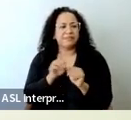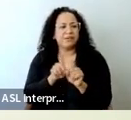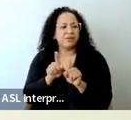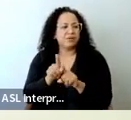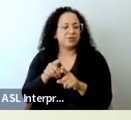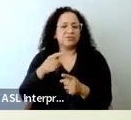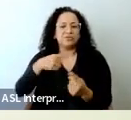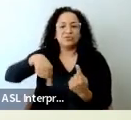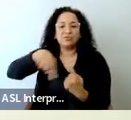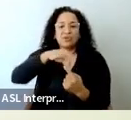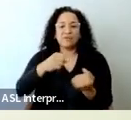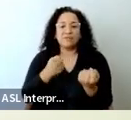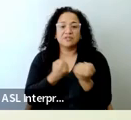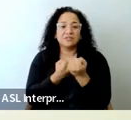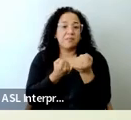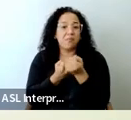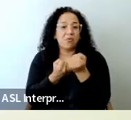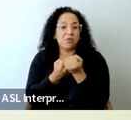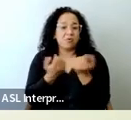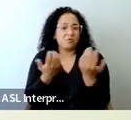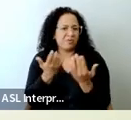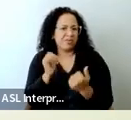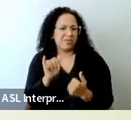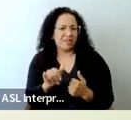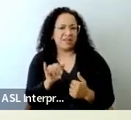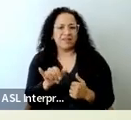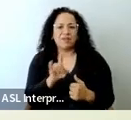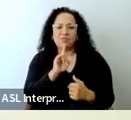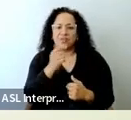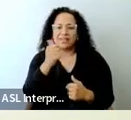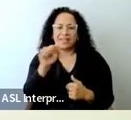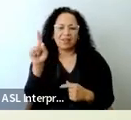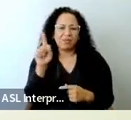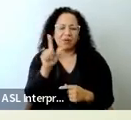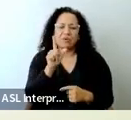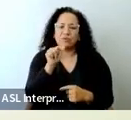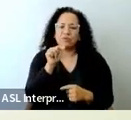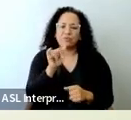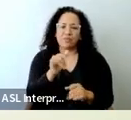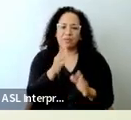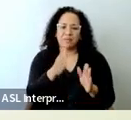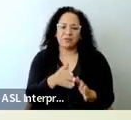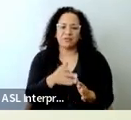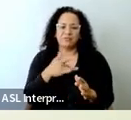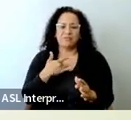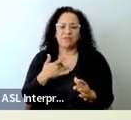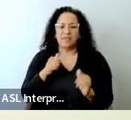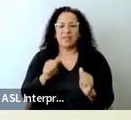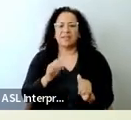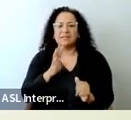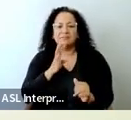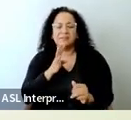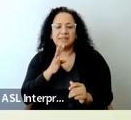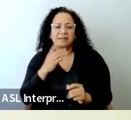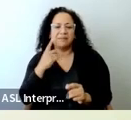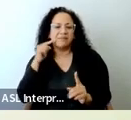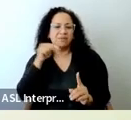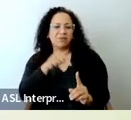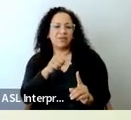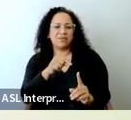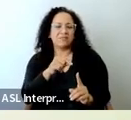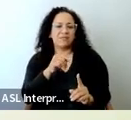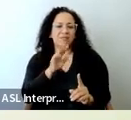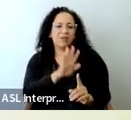circle of support. Now, what is the circle of support? That is really anyone that the individual feels can speak to their best interests or